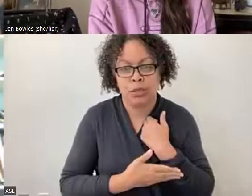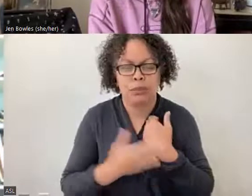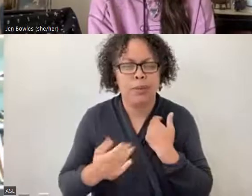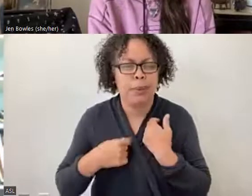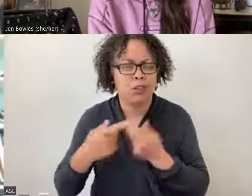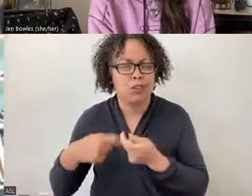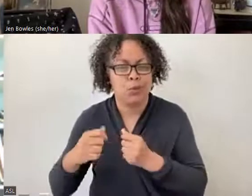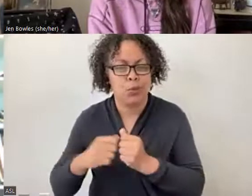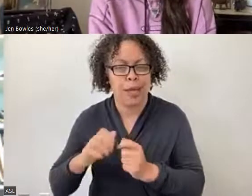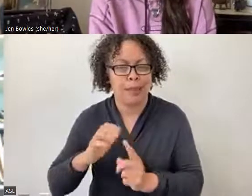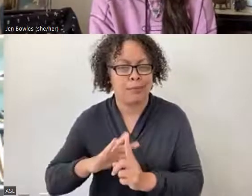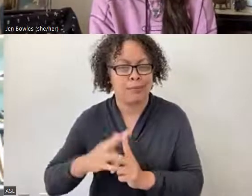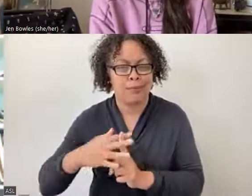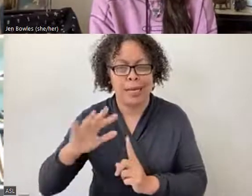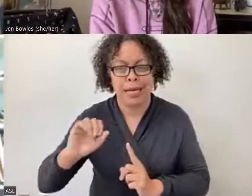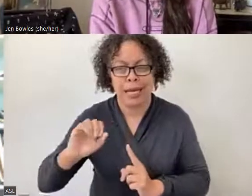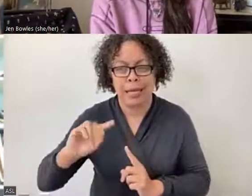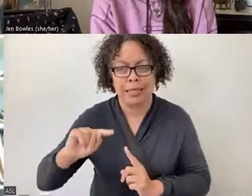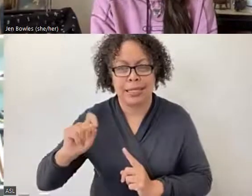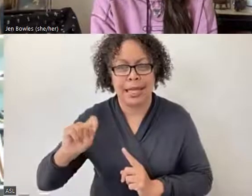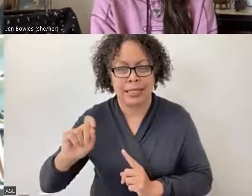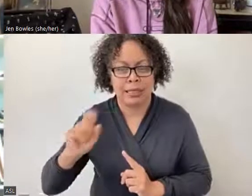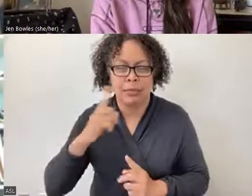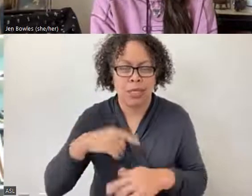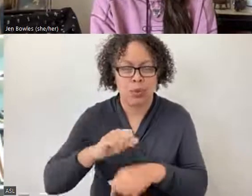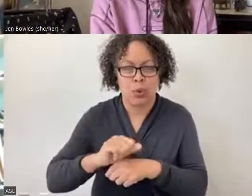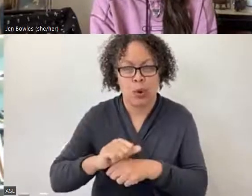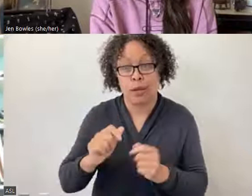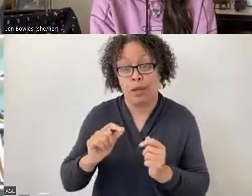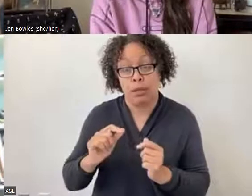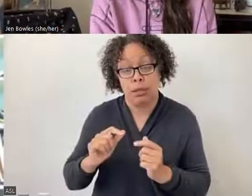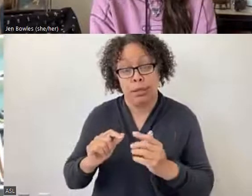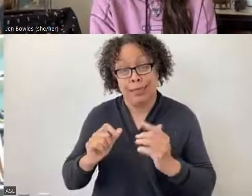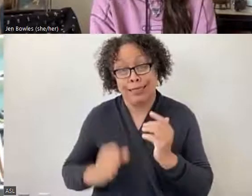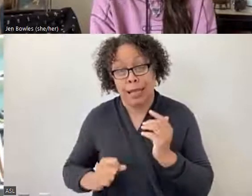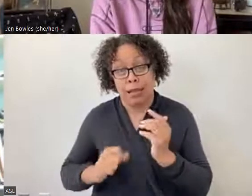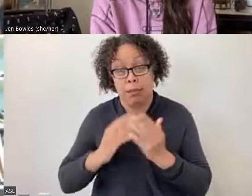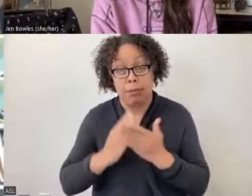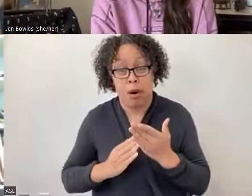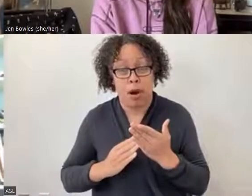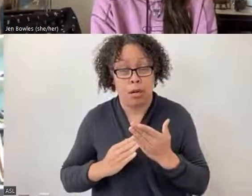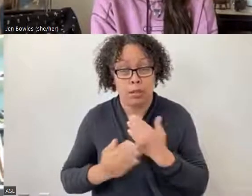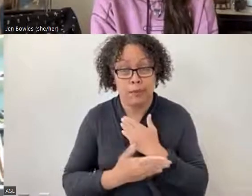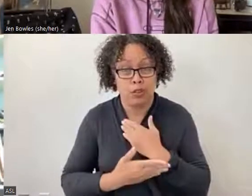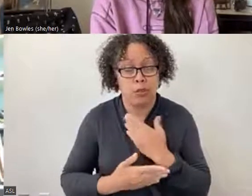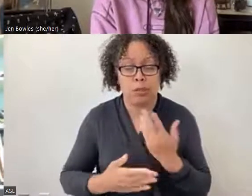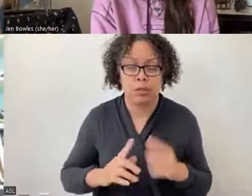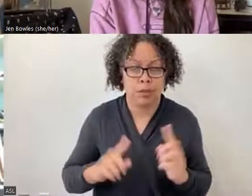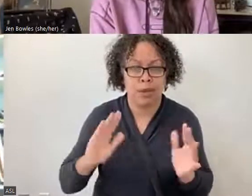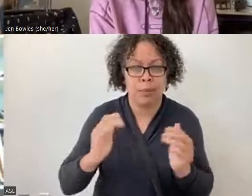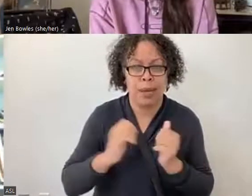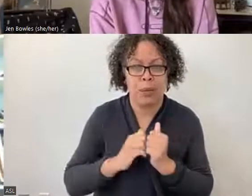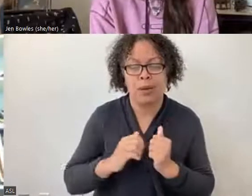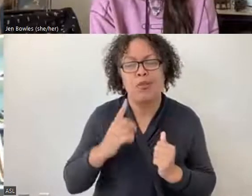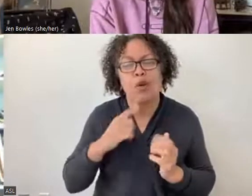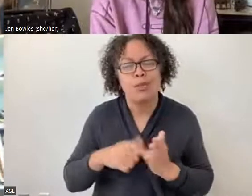draw attention to the way that we work in the global South is not that different from the way that we work, you know, the difference between Decatur and